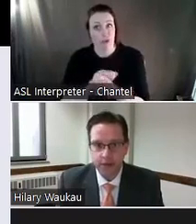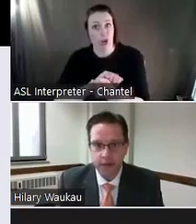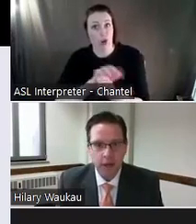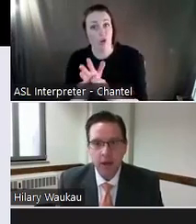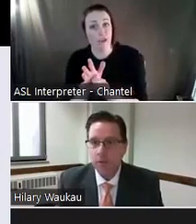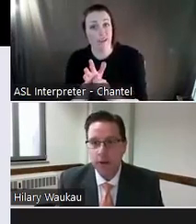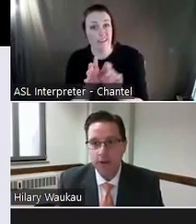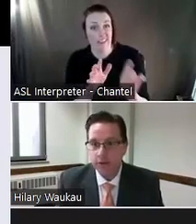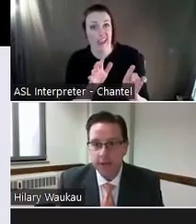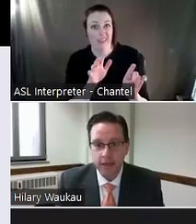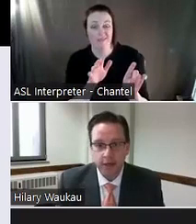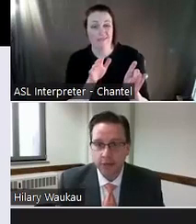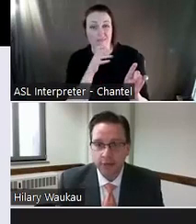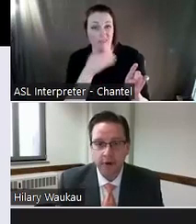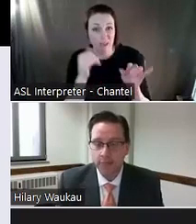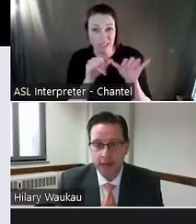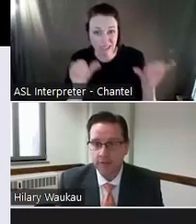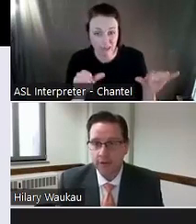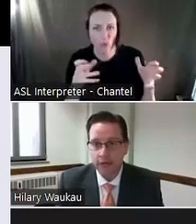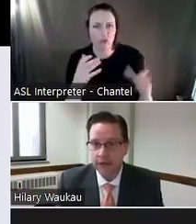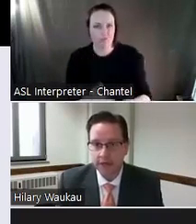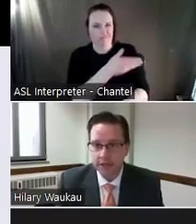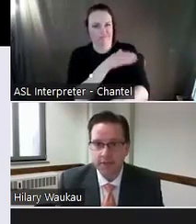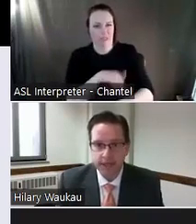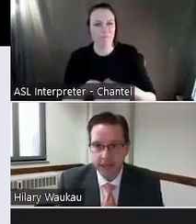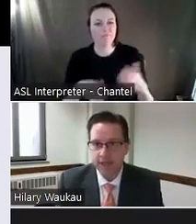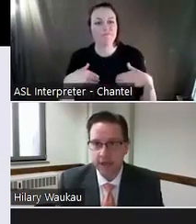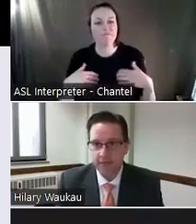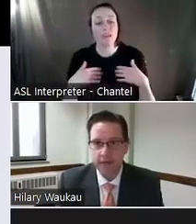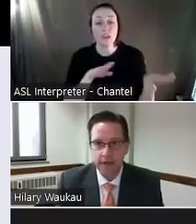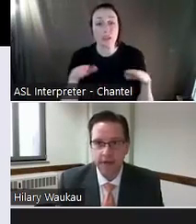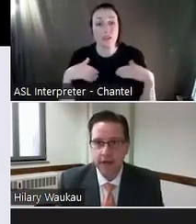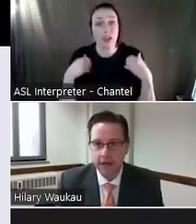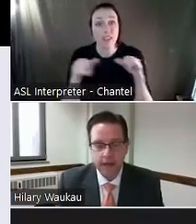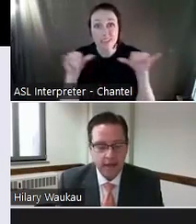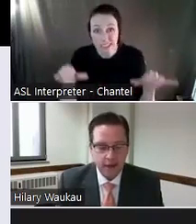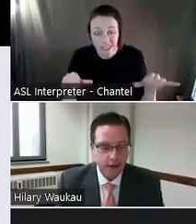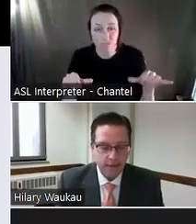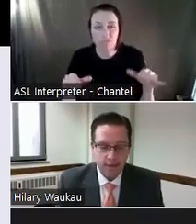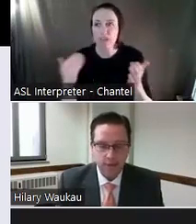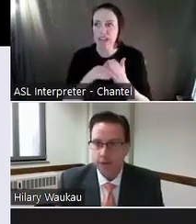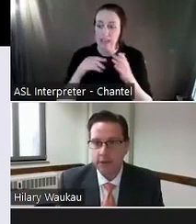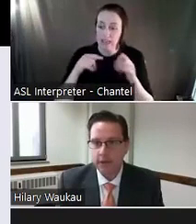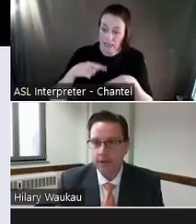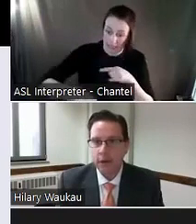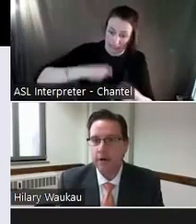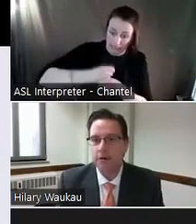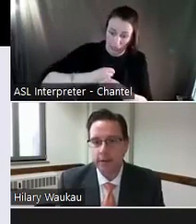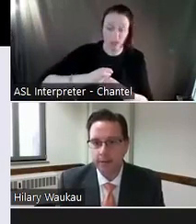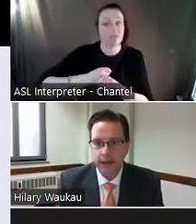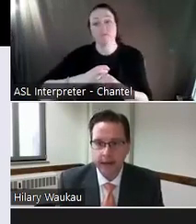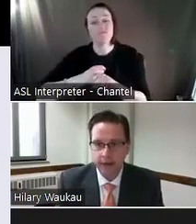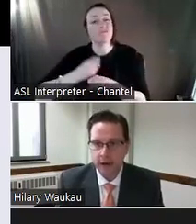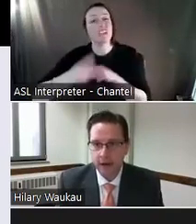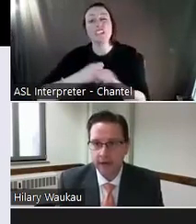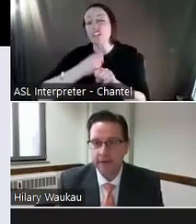next one. We want to strengthen and improve our behavioral health care systems. Again, it's the year of mental health, and you can open a